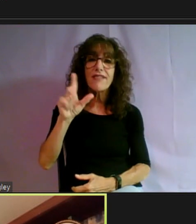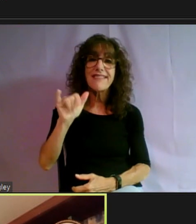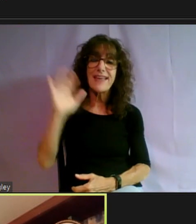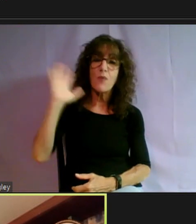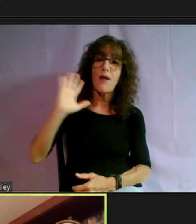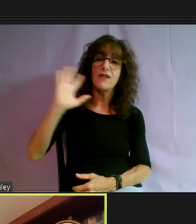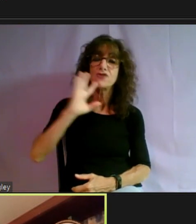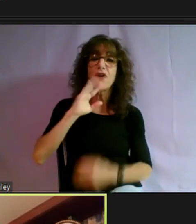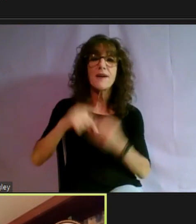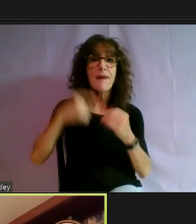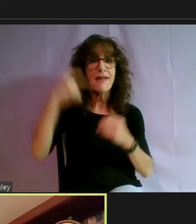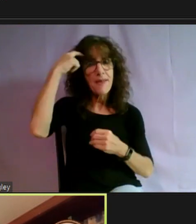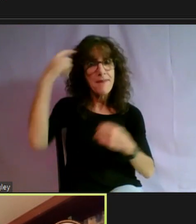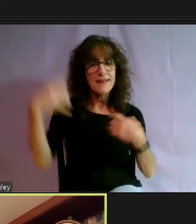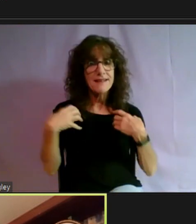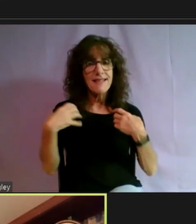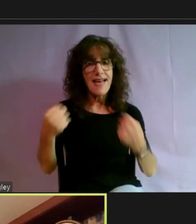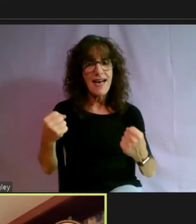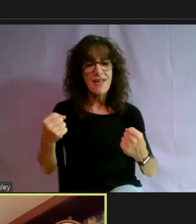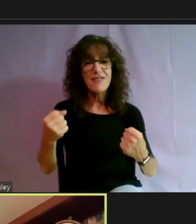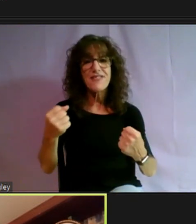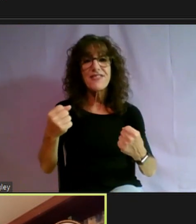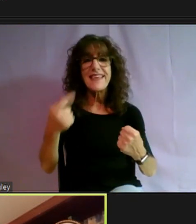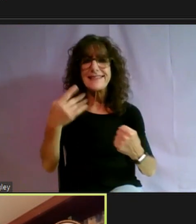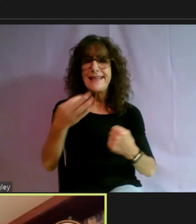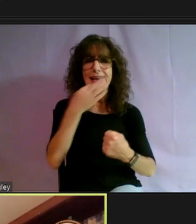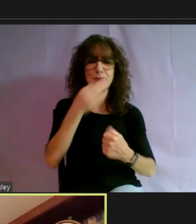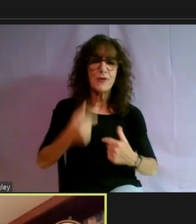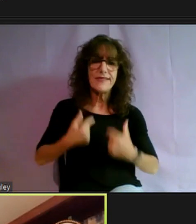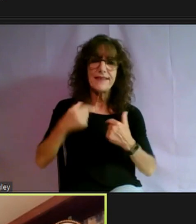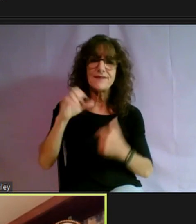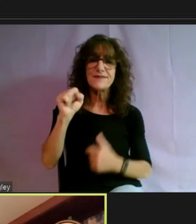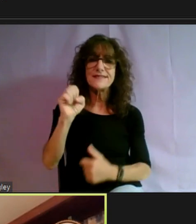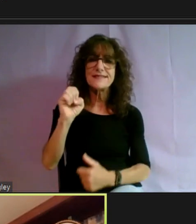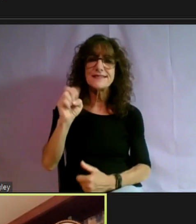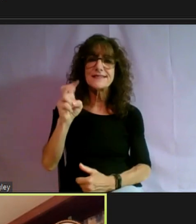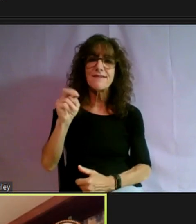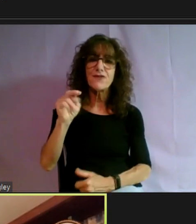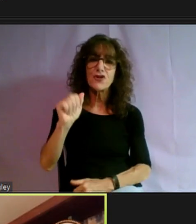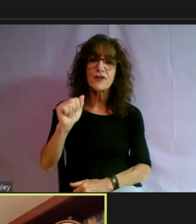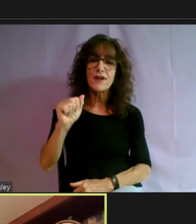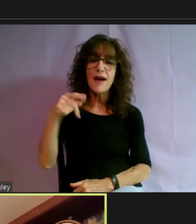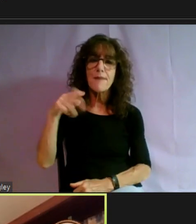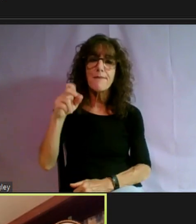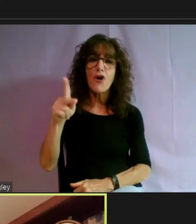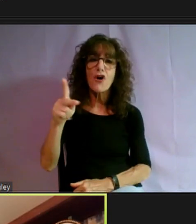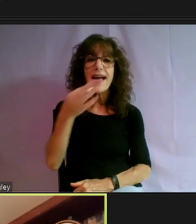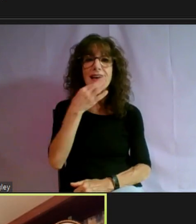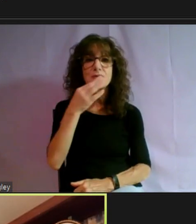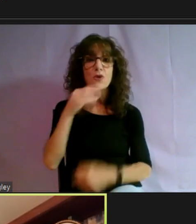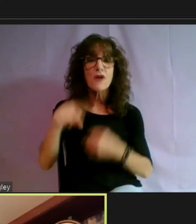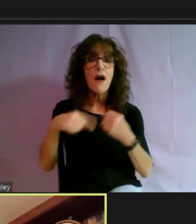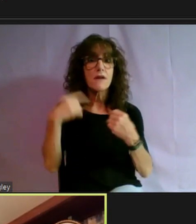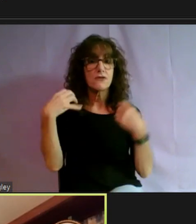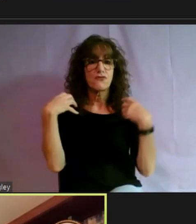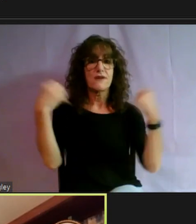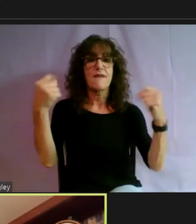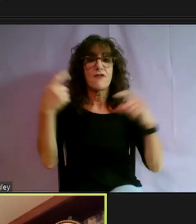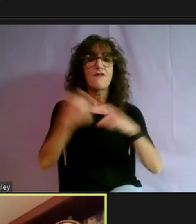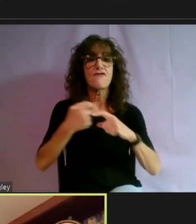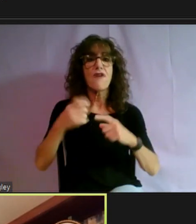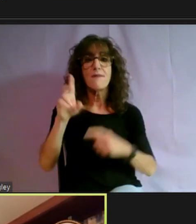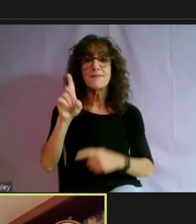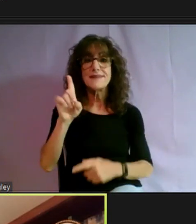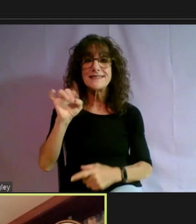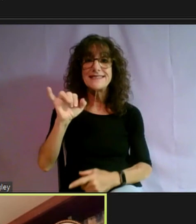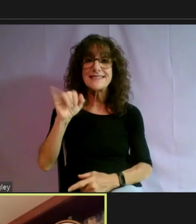mental health aspects of this. He's an expert. He lives in Severna Park, but he's an expert on recovery from disasters. And he